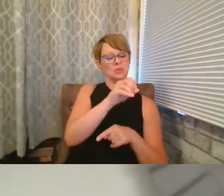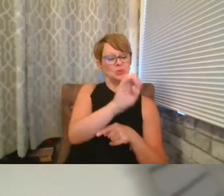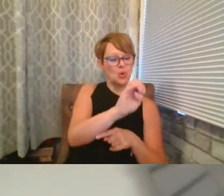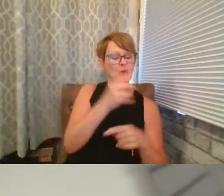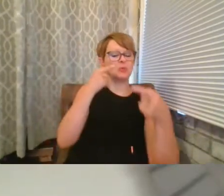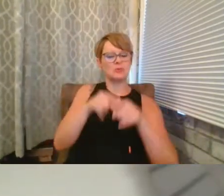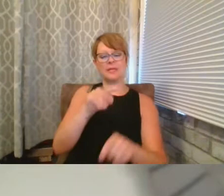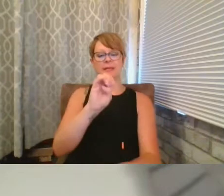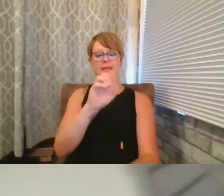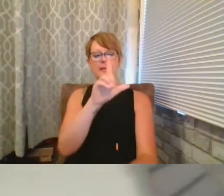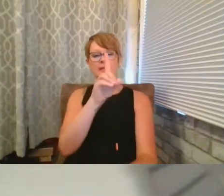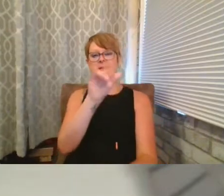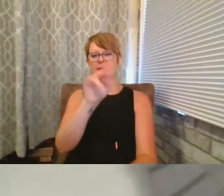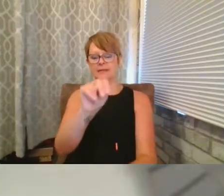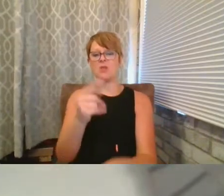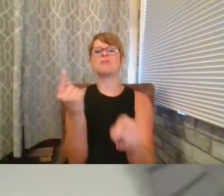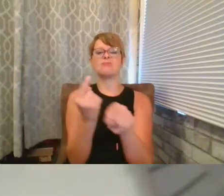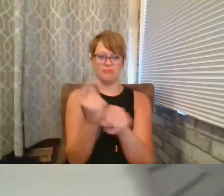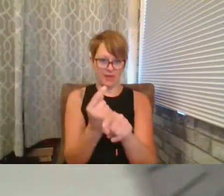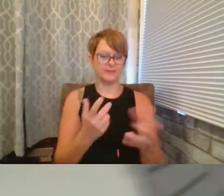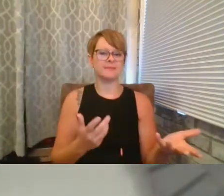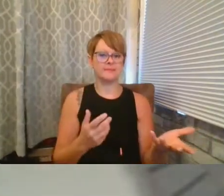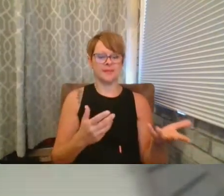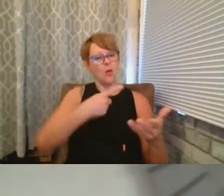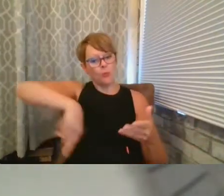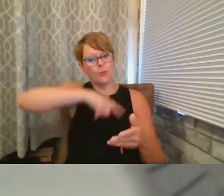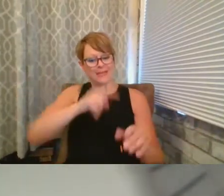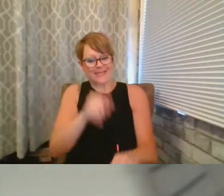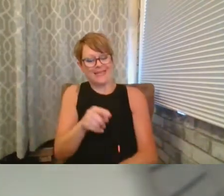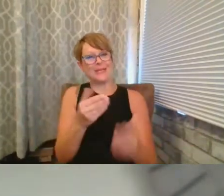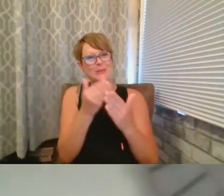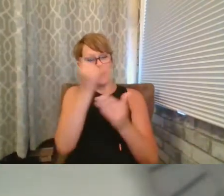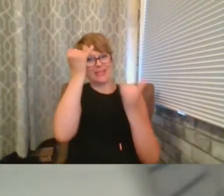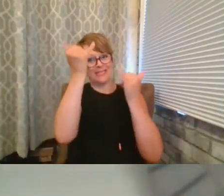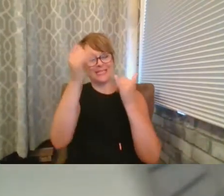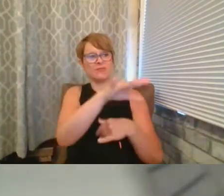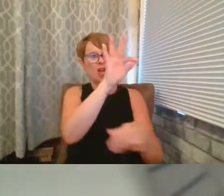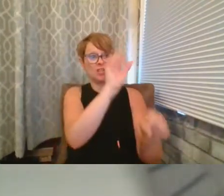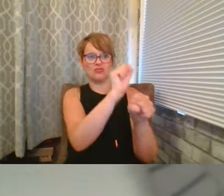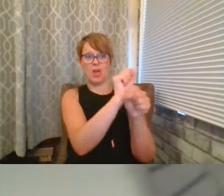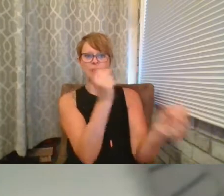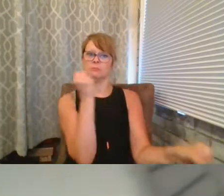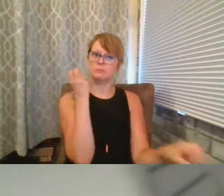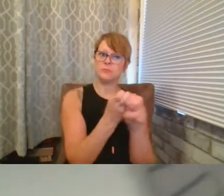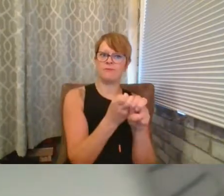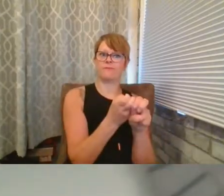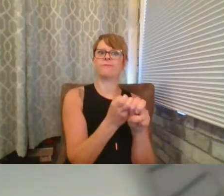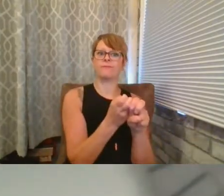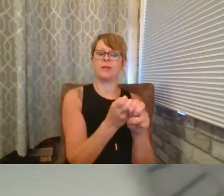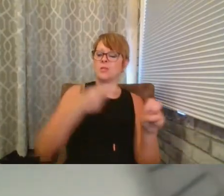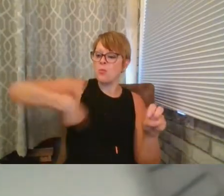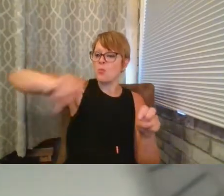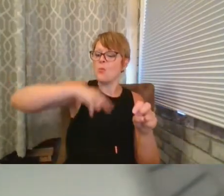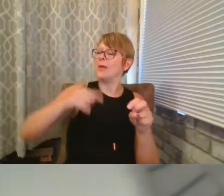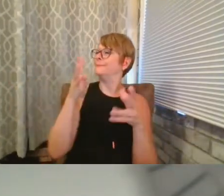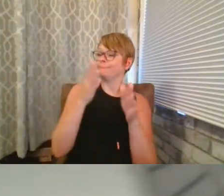at the advantage, we bring in more ideas, and finding job is hard. So we look into business side of it. But for